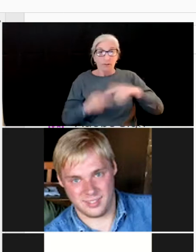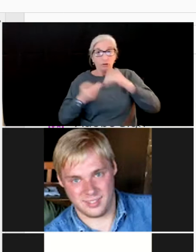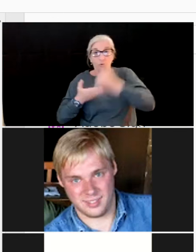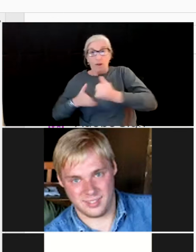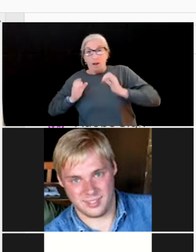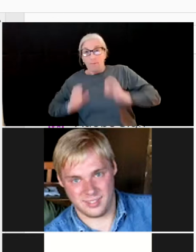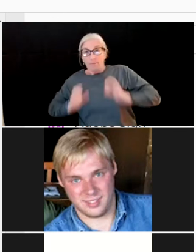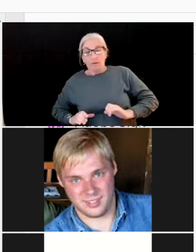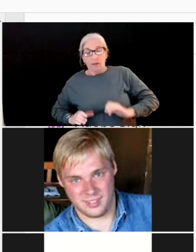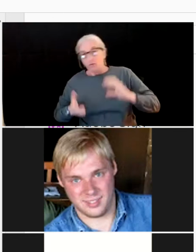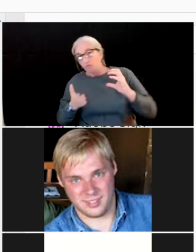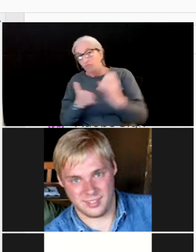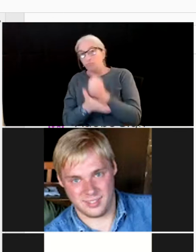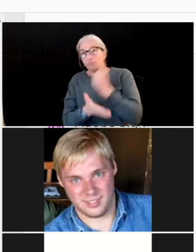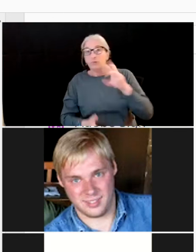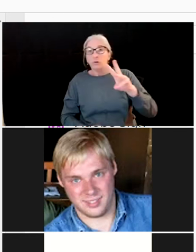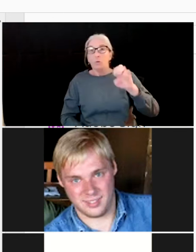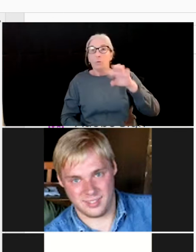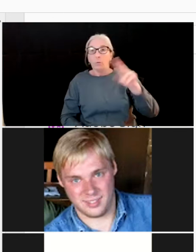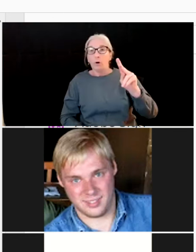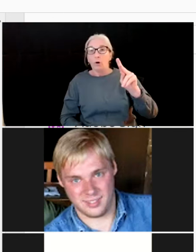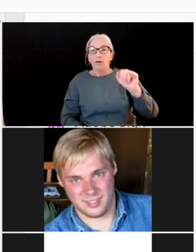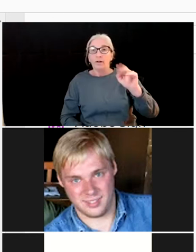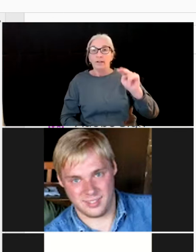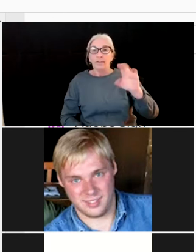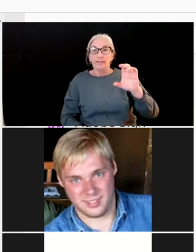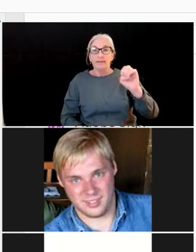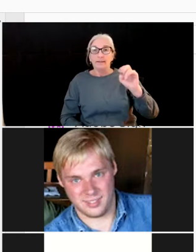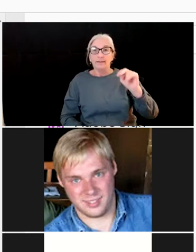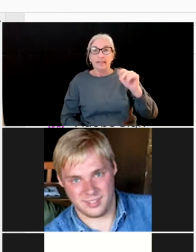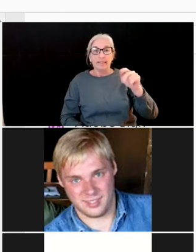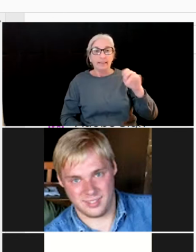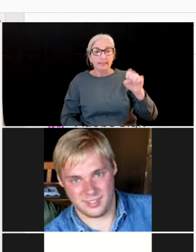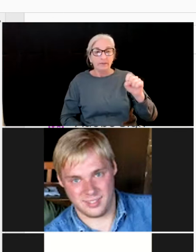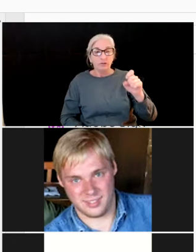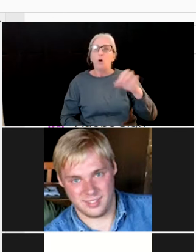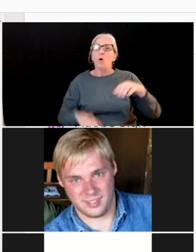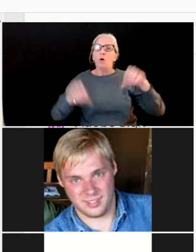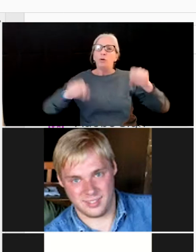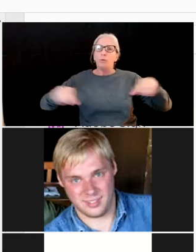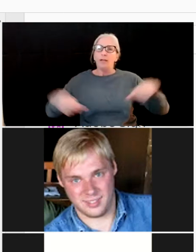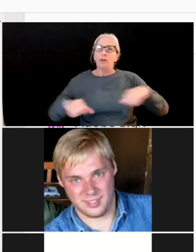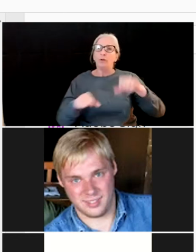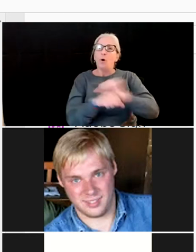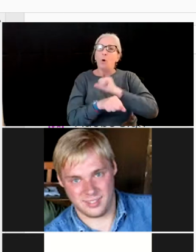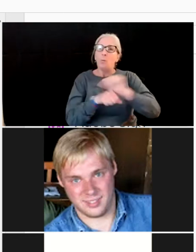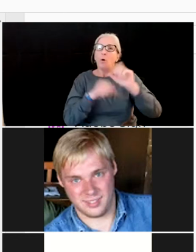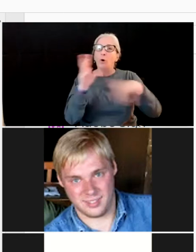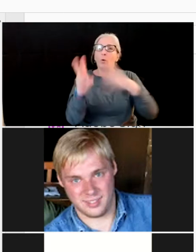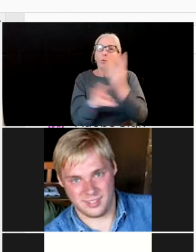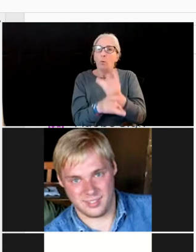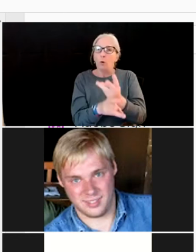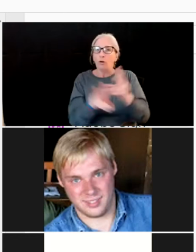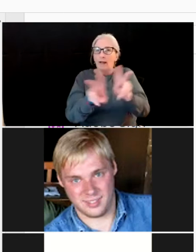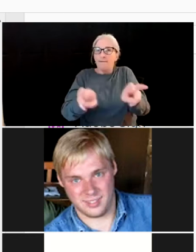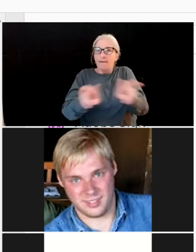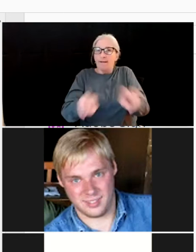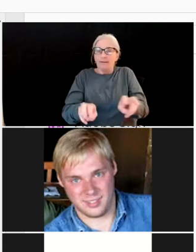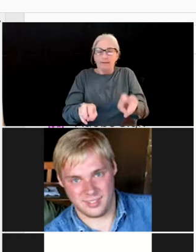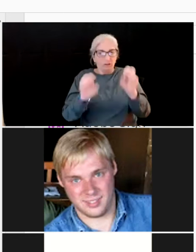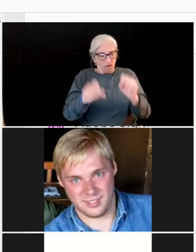in, a work world summary and analysis report for somebody that would kind of go through how work is going to impact their